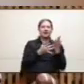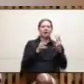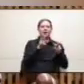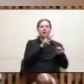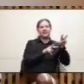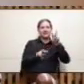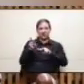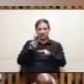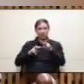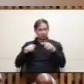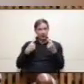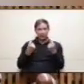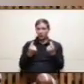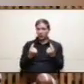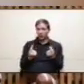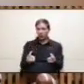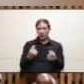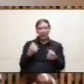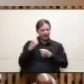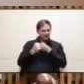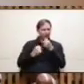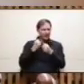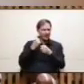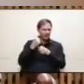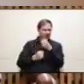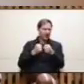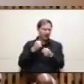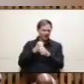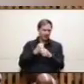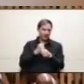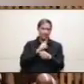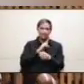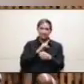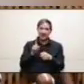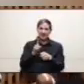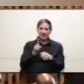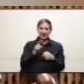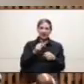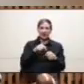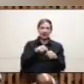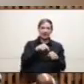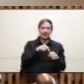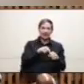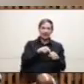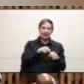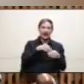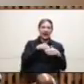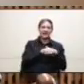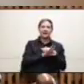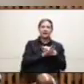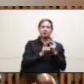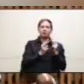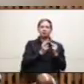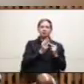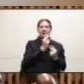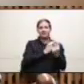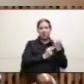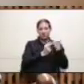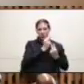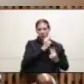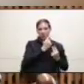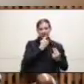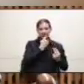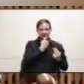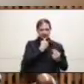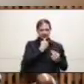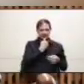is what we've been doing year in, year out. But on the year under review, the AG said, over and above what